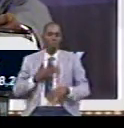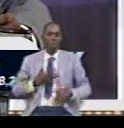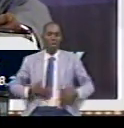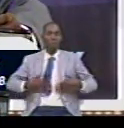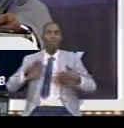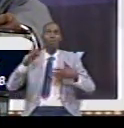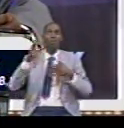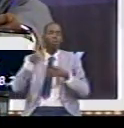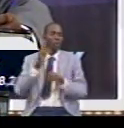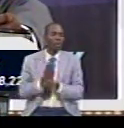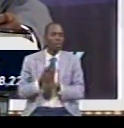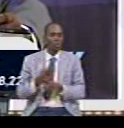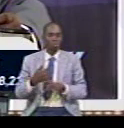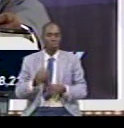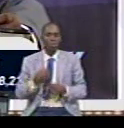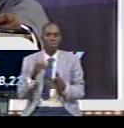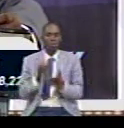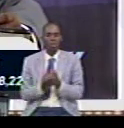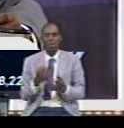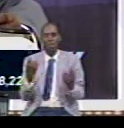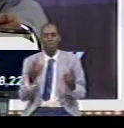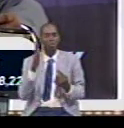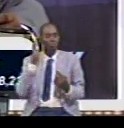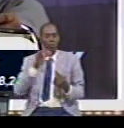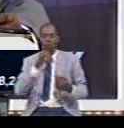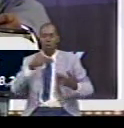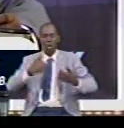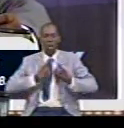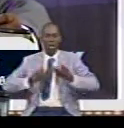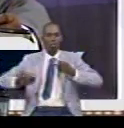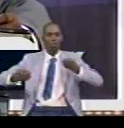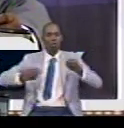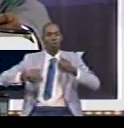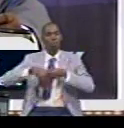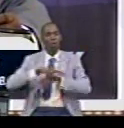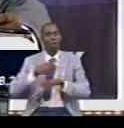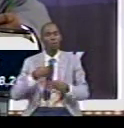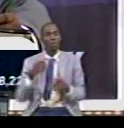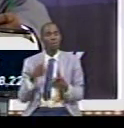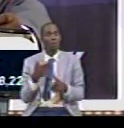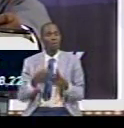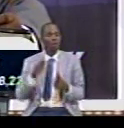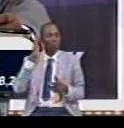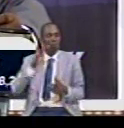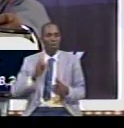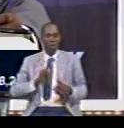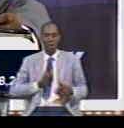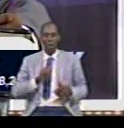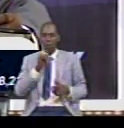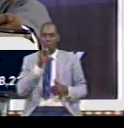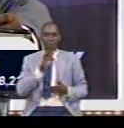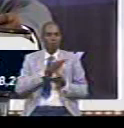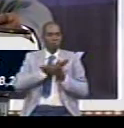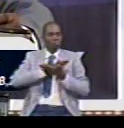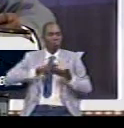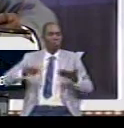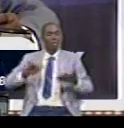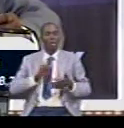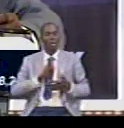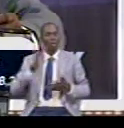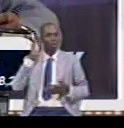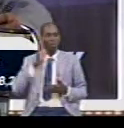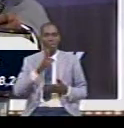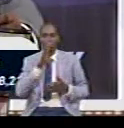so that they'll not have dominion over me. Then shall I be upright, and I shall be innocent from